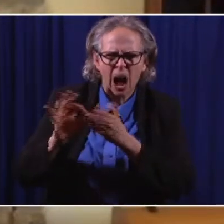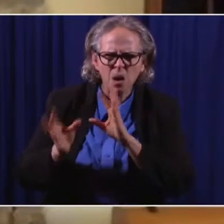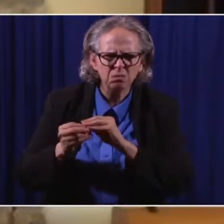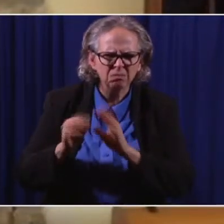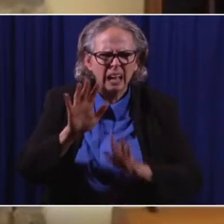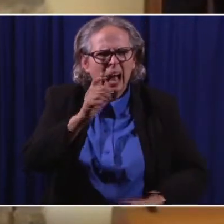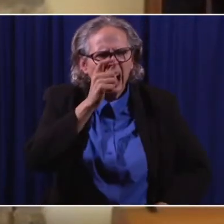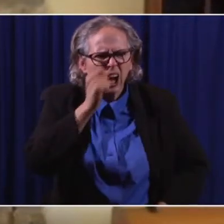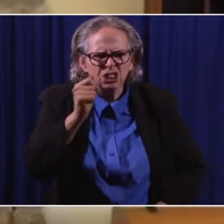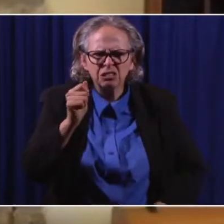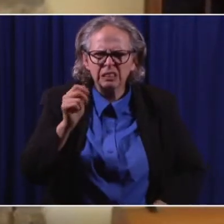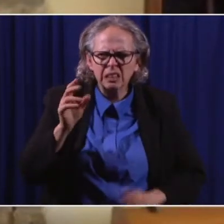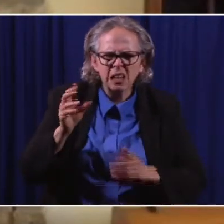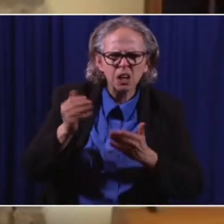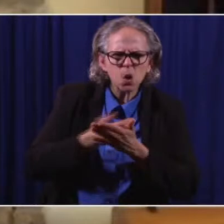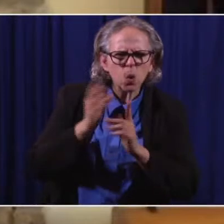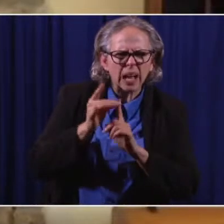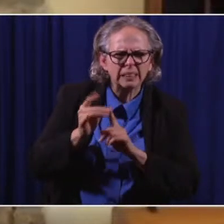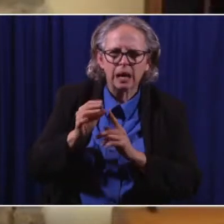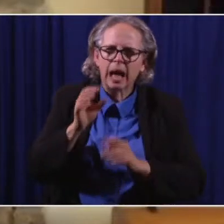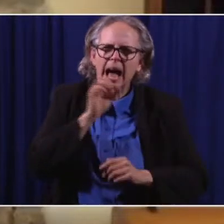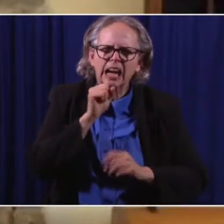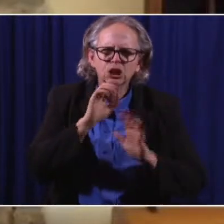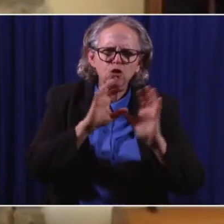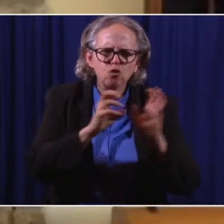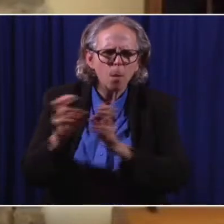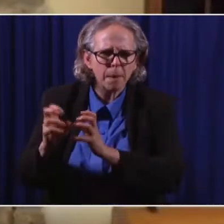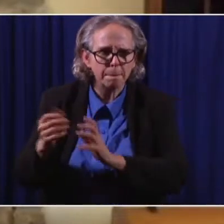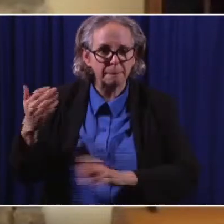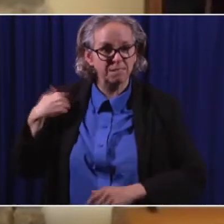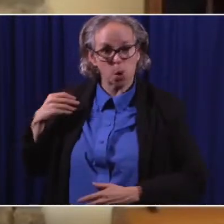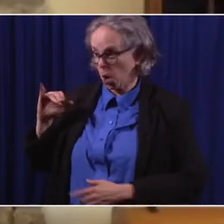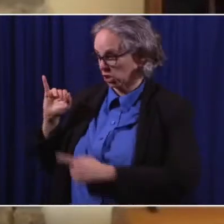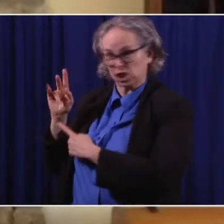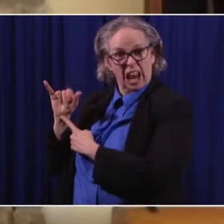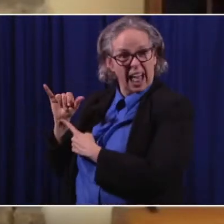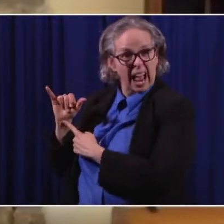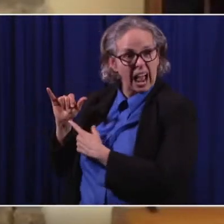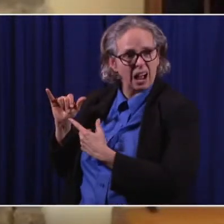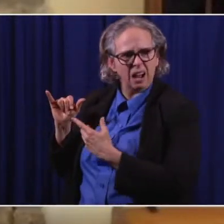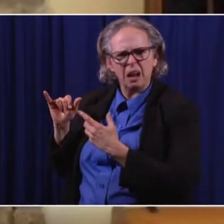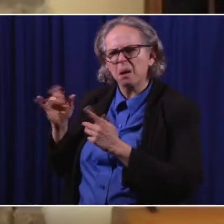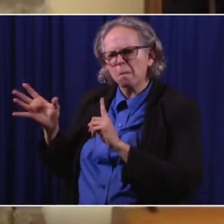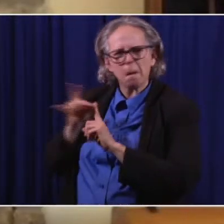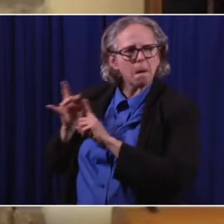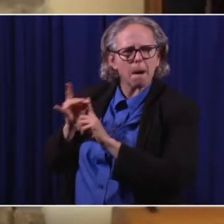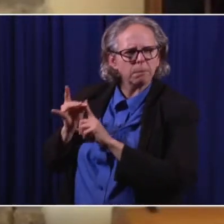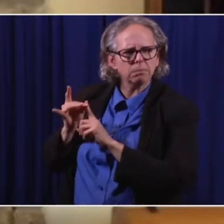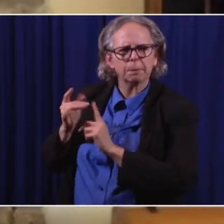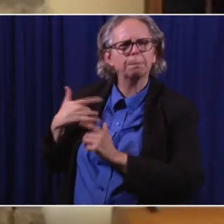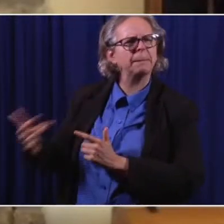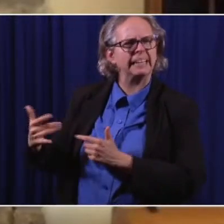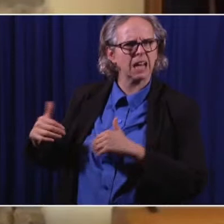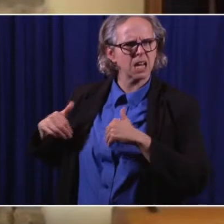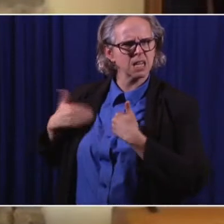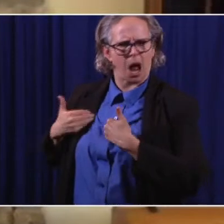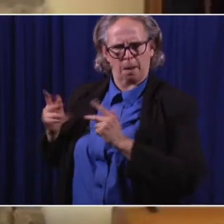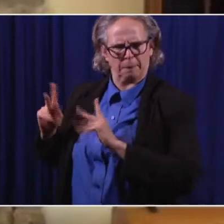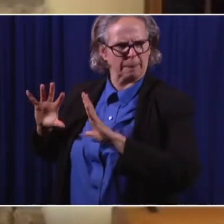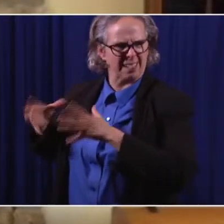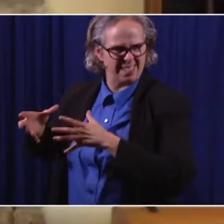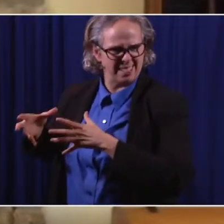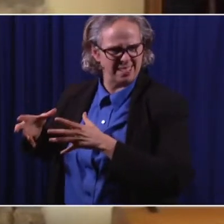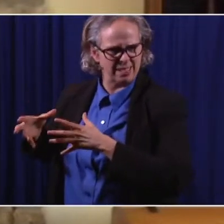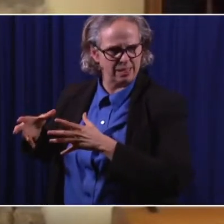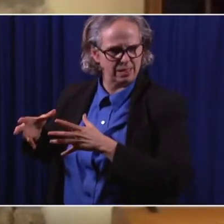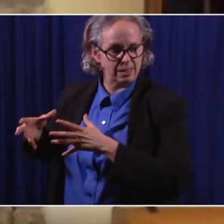we were seeing a younger group of people getting it. We think that, that younger group may have been, some of them at least, may have